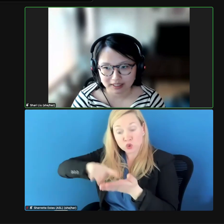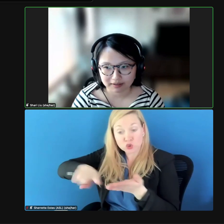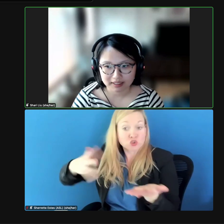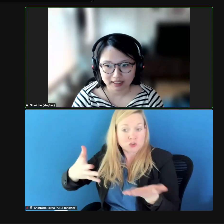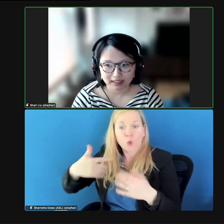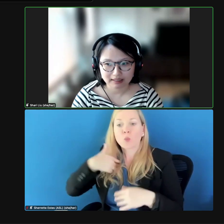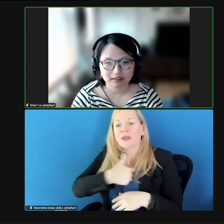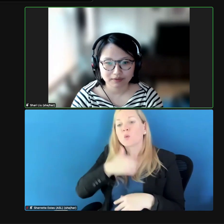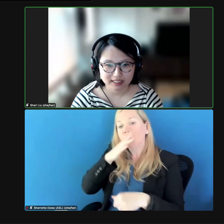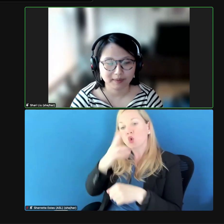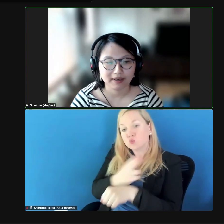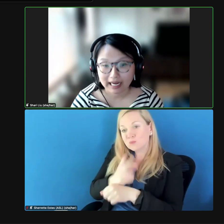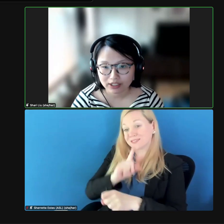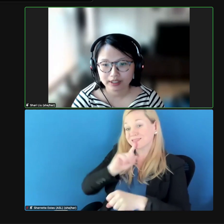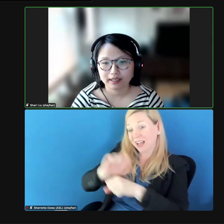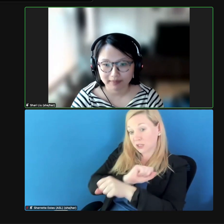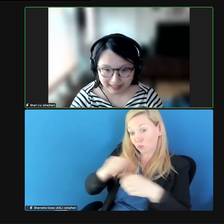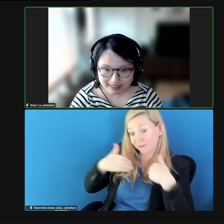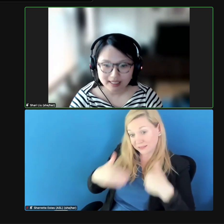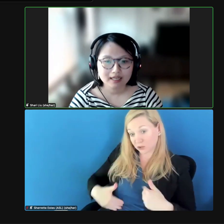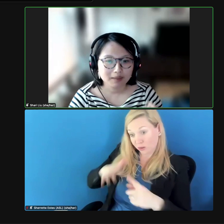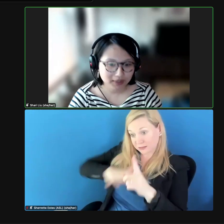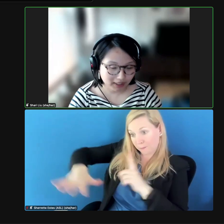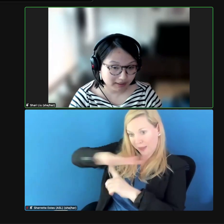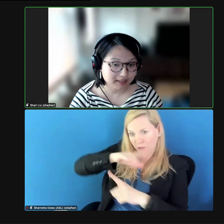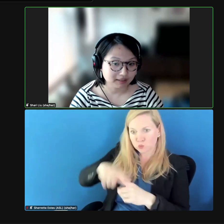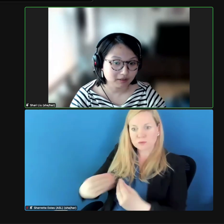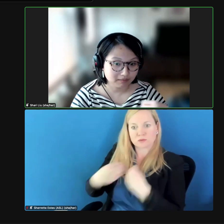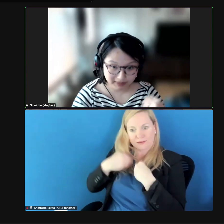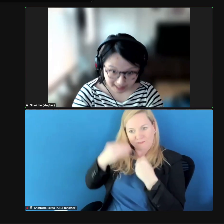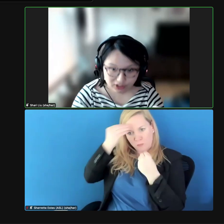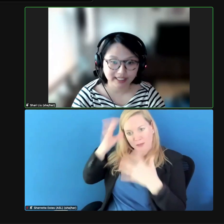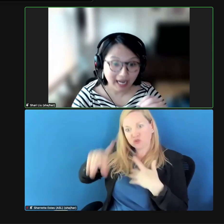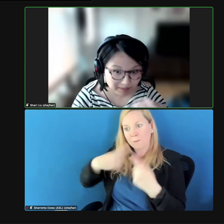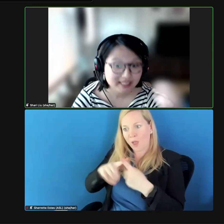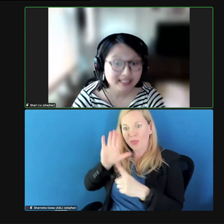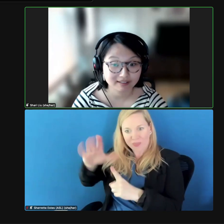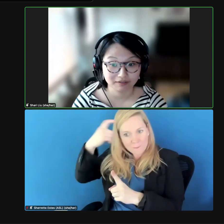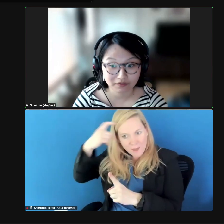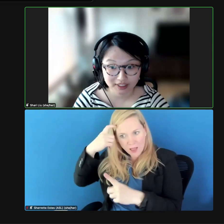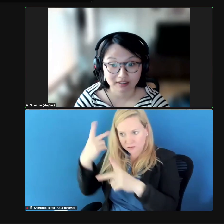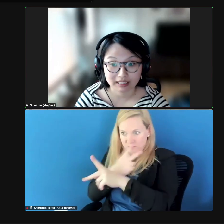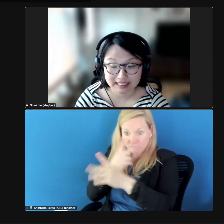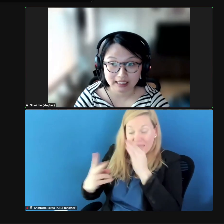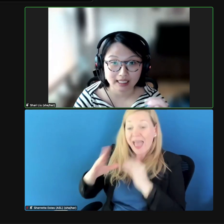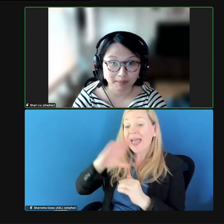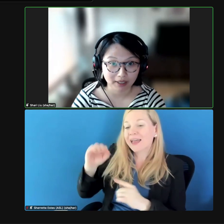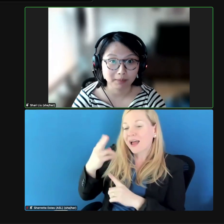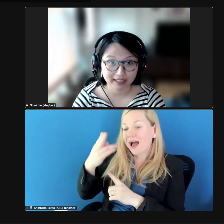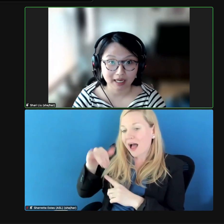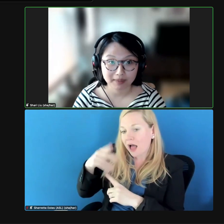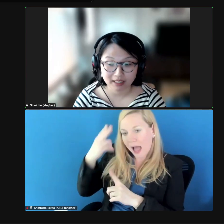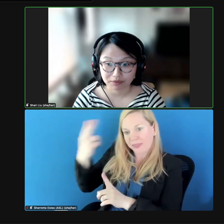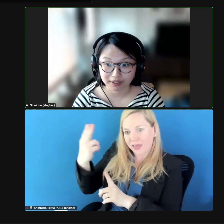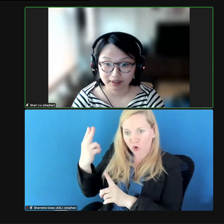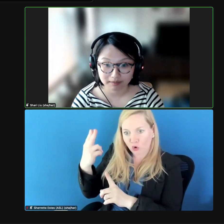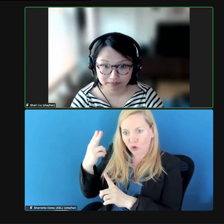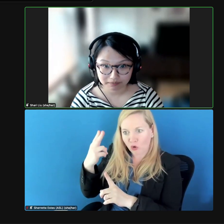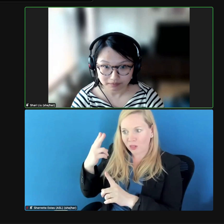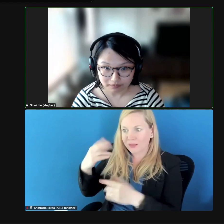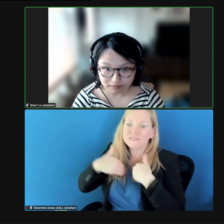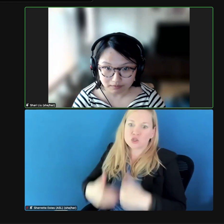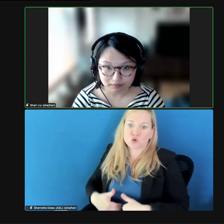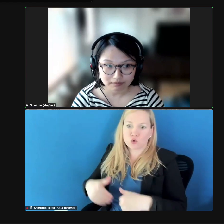actual physical states to reason about action and minds, but also potentially hypothetical physical states that may or may not become